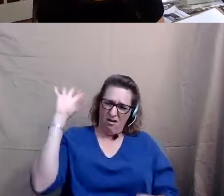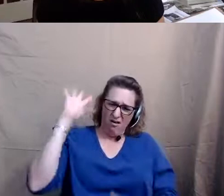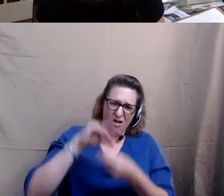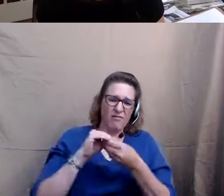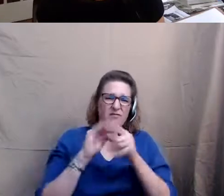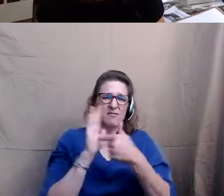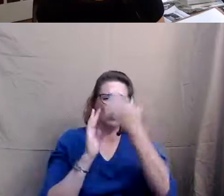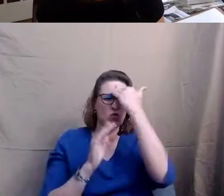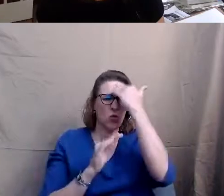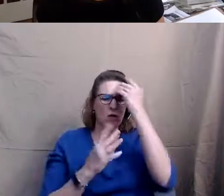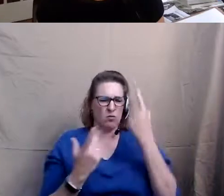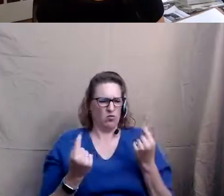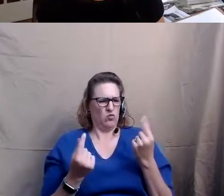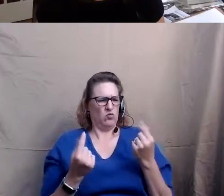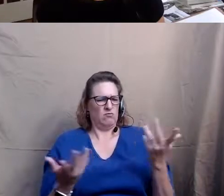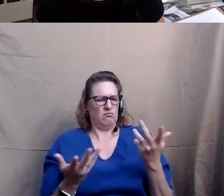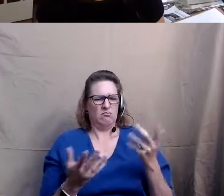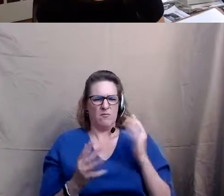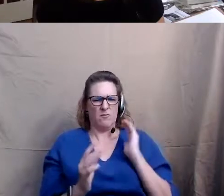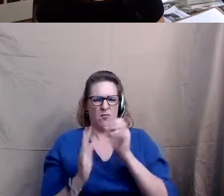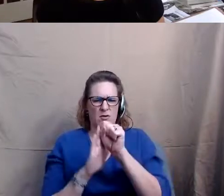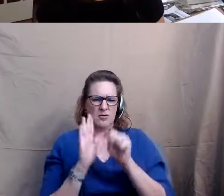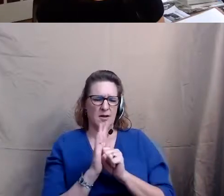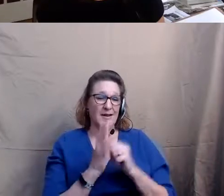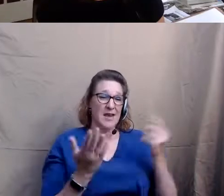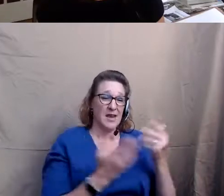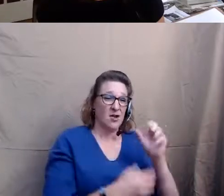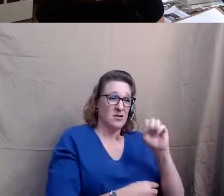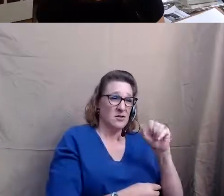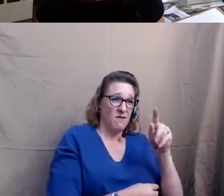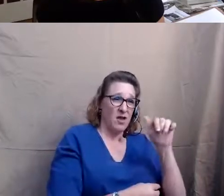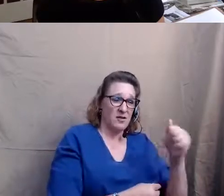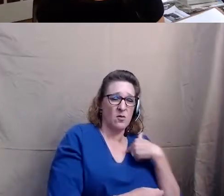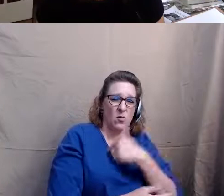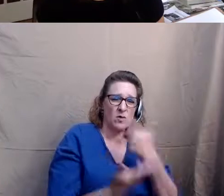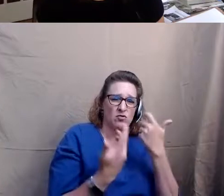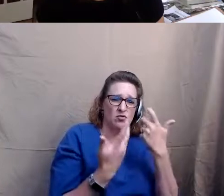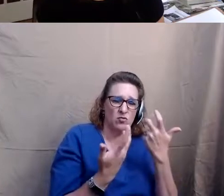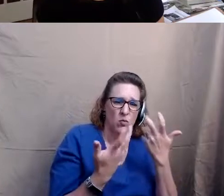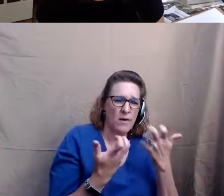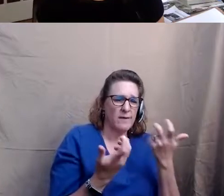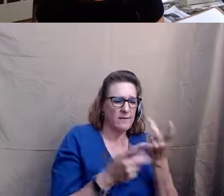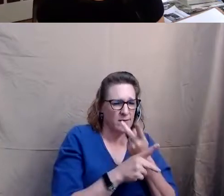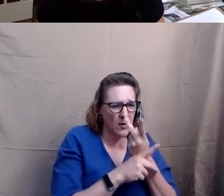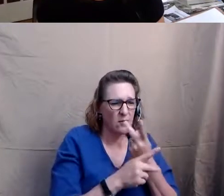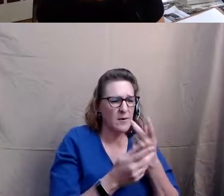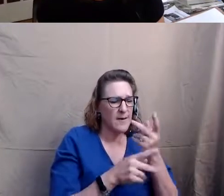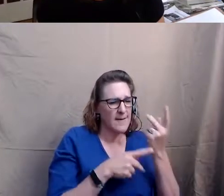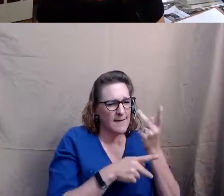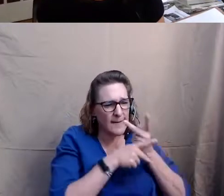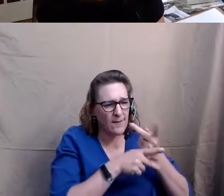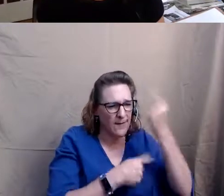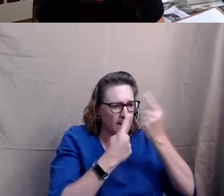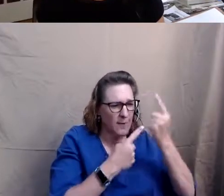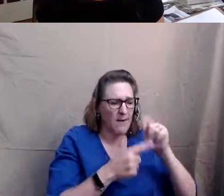at SCCADVASA, we are really curious. We are interested in looking at, learning about, and carefully thinking through alternatives,